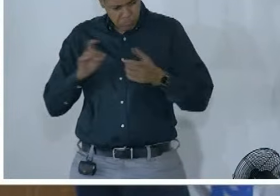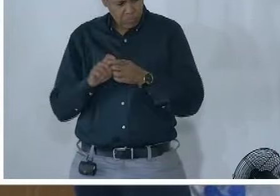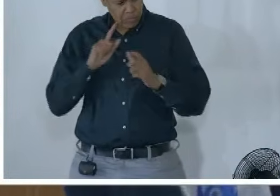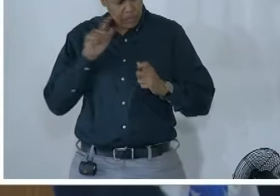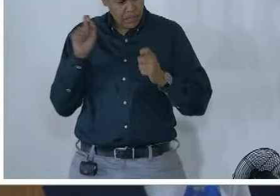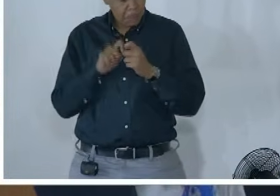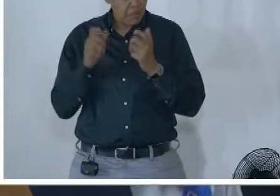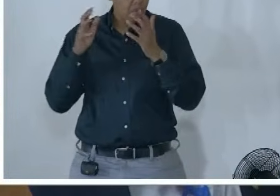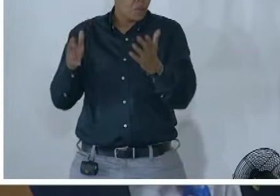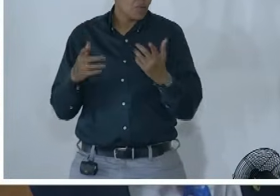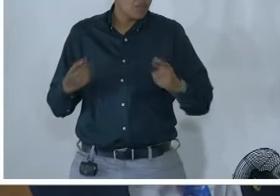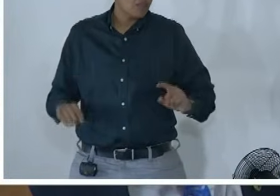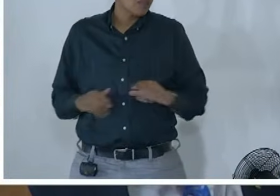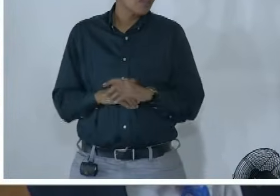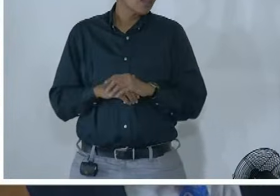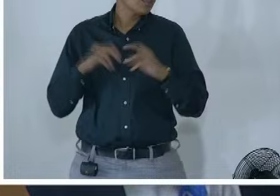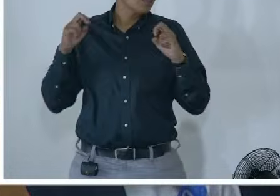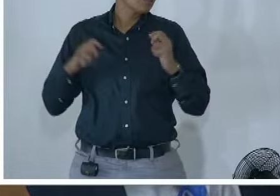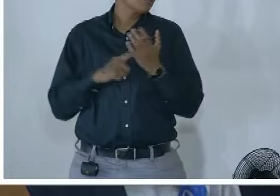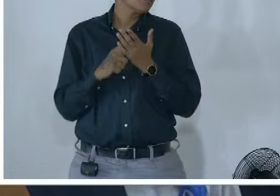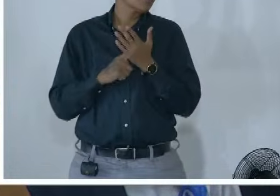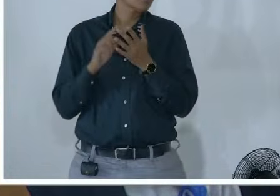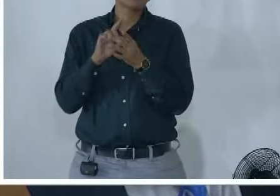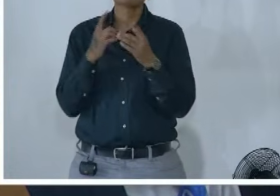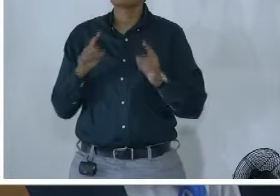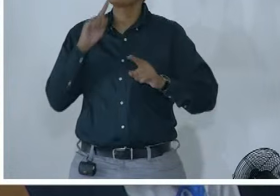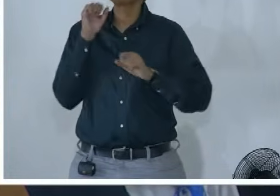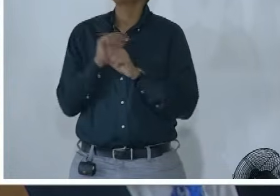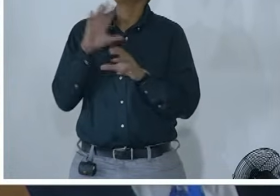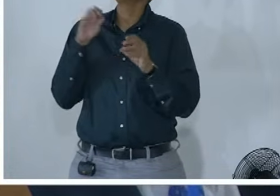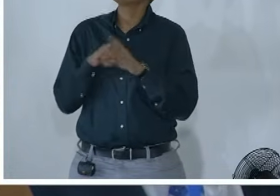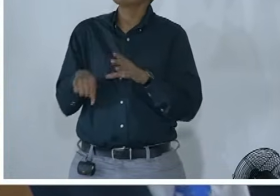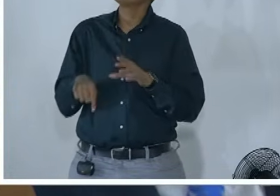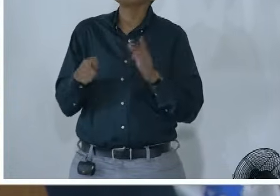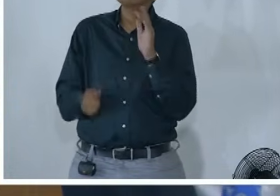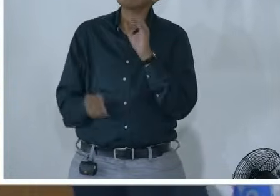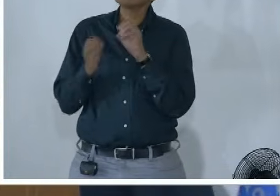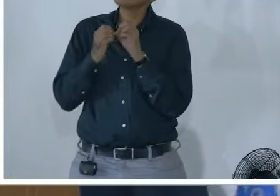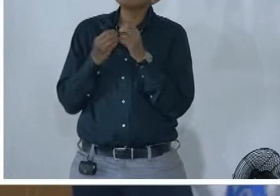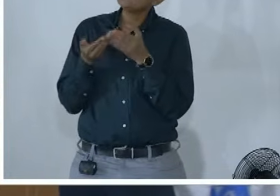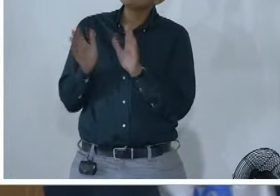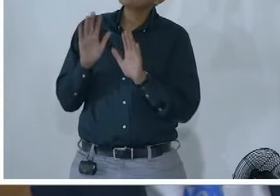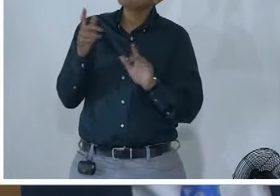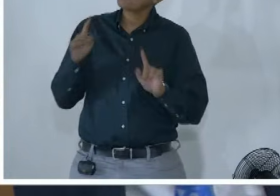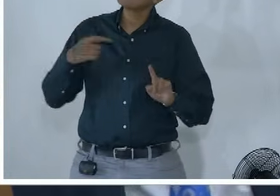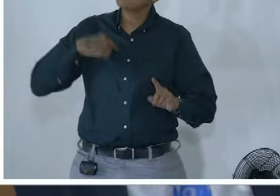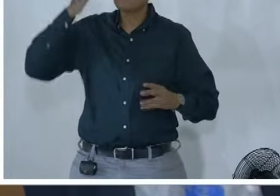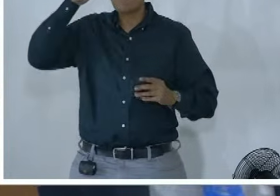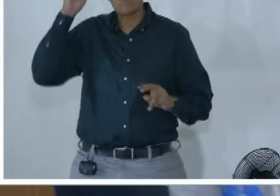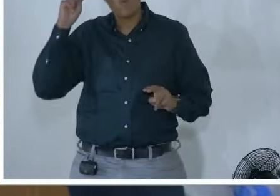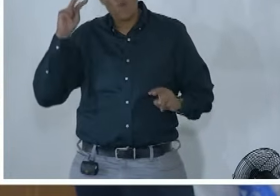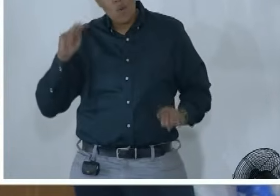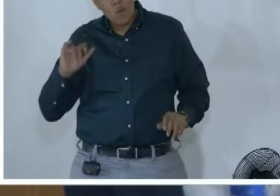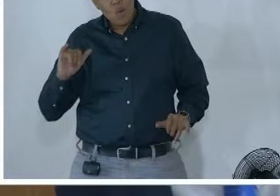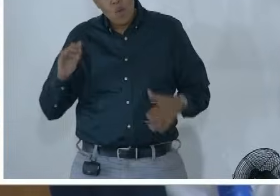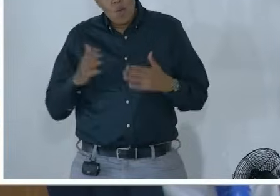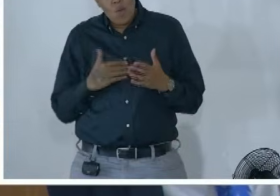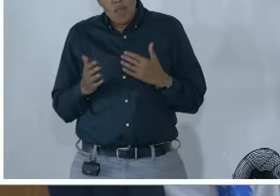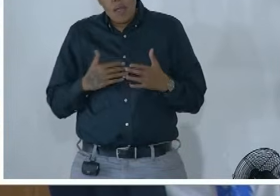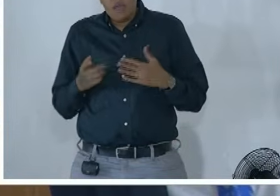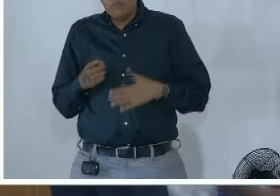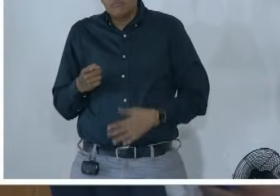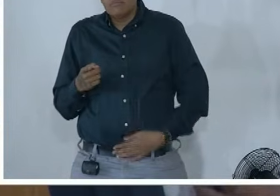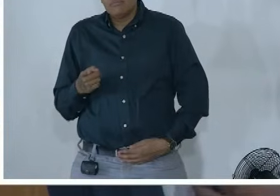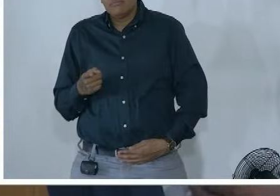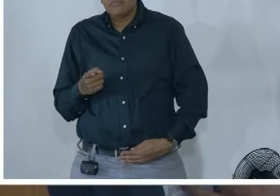particular way. The mediation is a part of it. But more generally, I wondered, Minister,